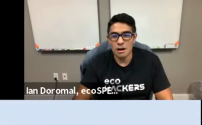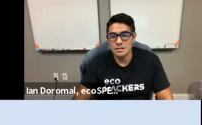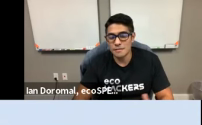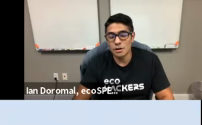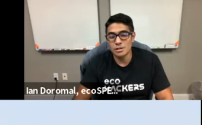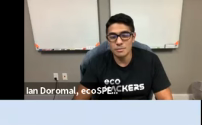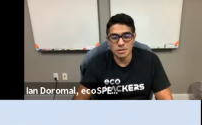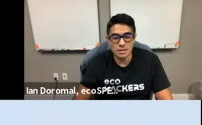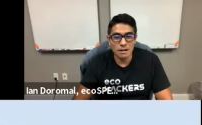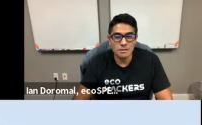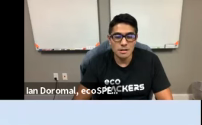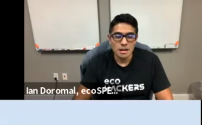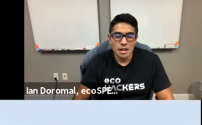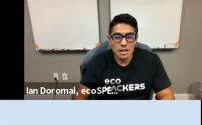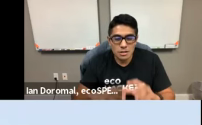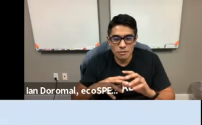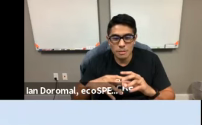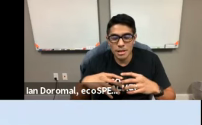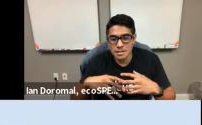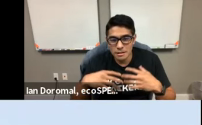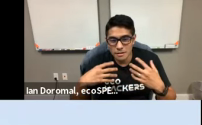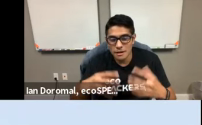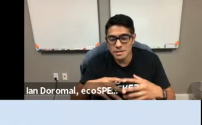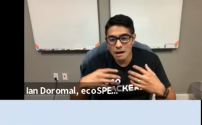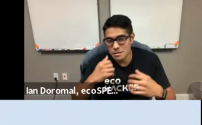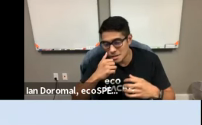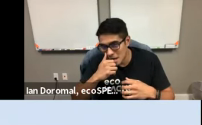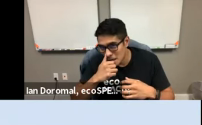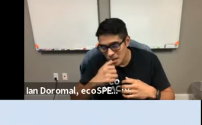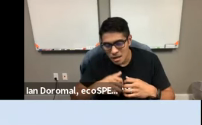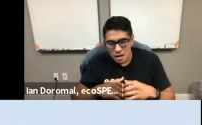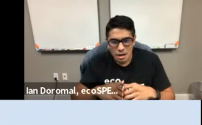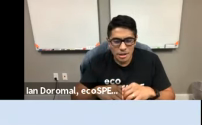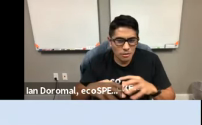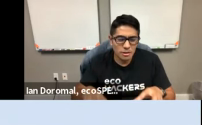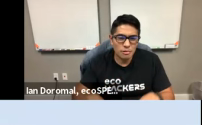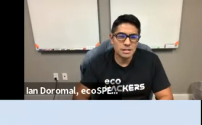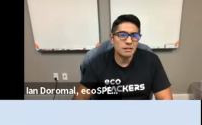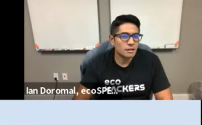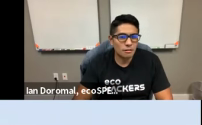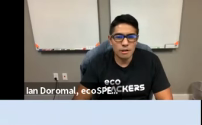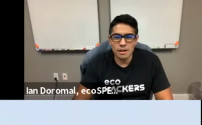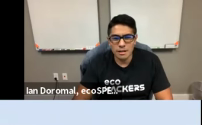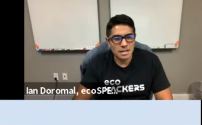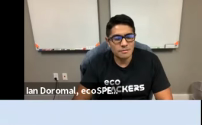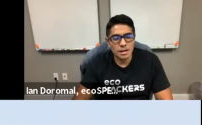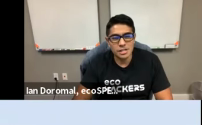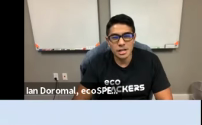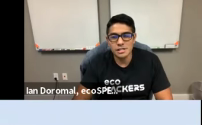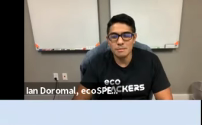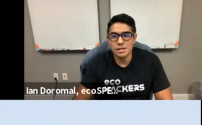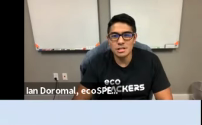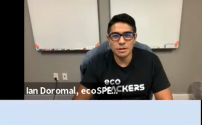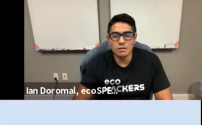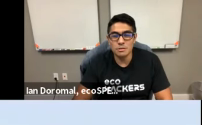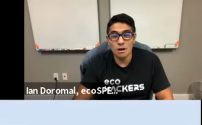that costs several hundred millions of dollars. And that's currently being still there. It's housed today. Not only did the project create an excessive amount of